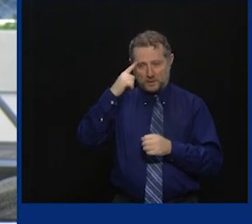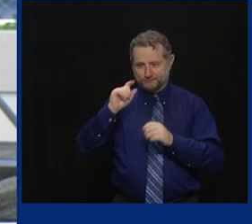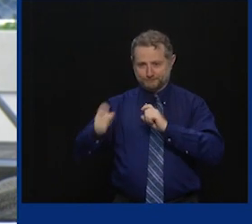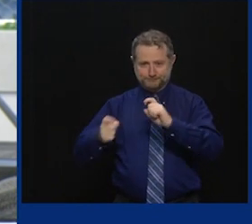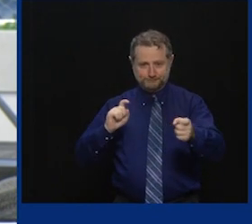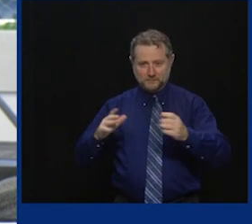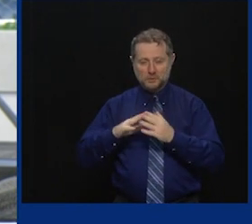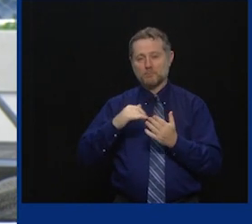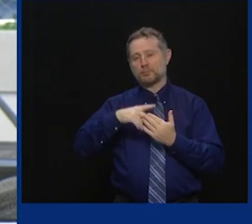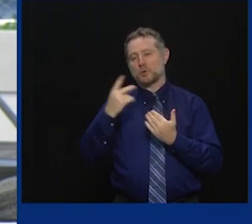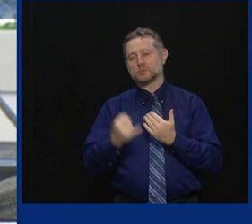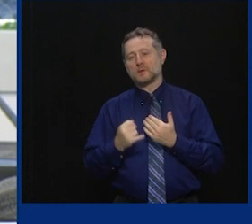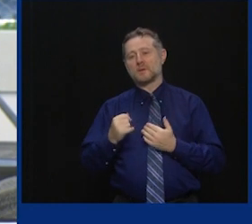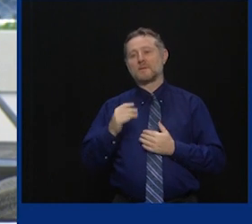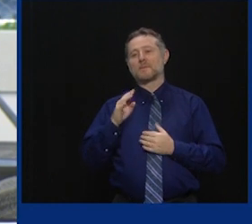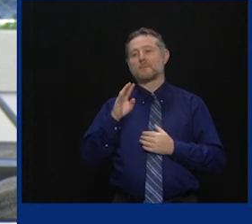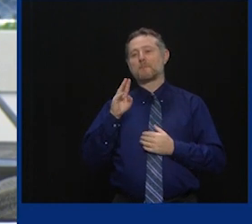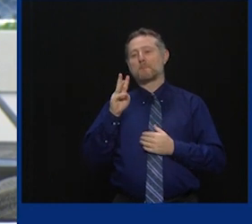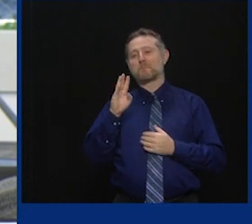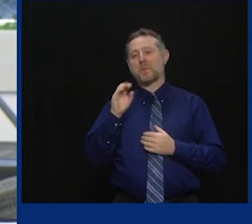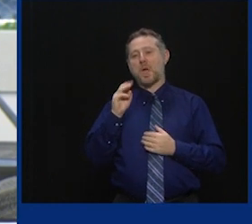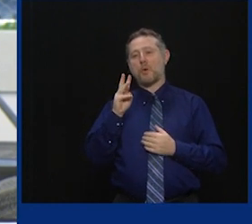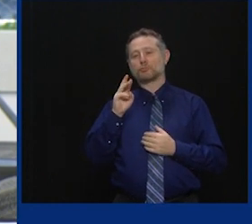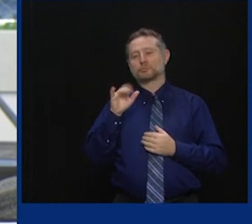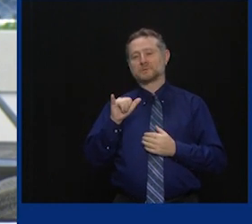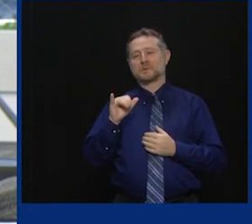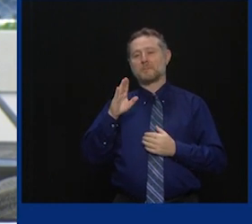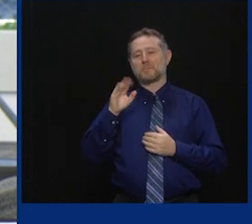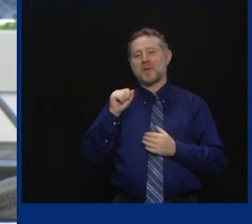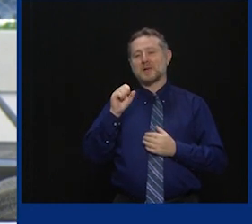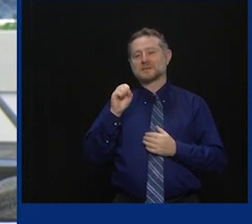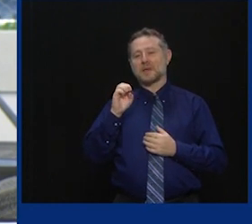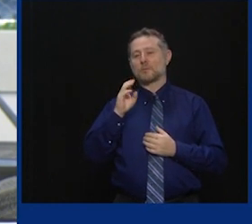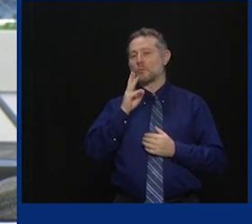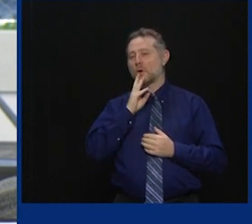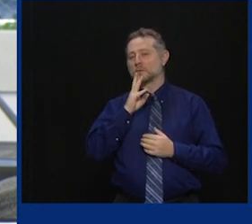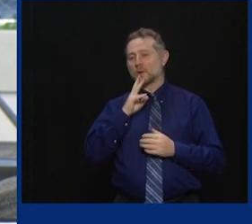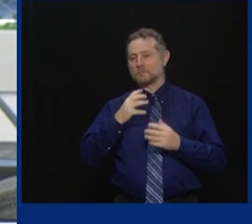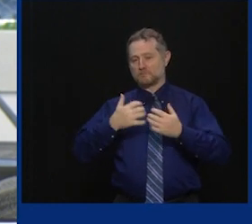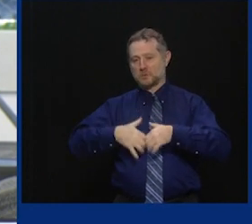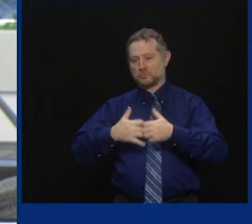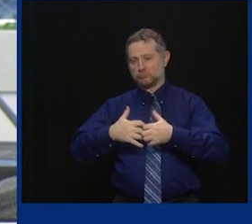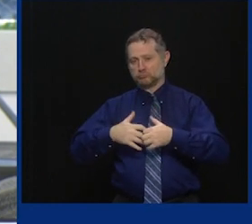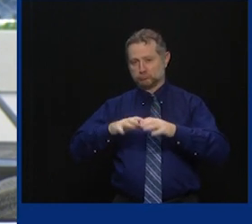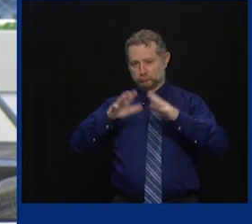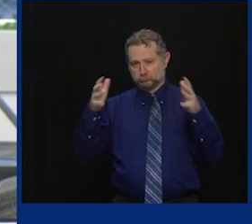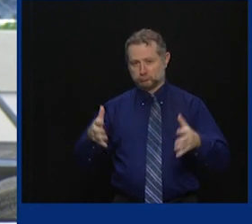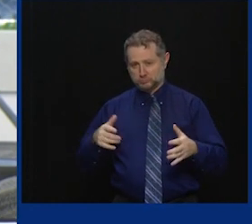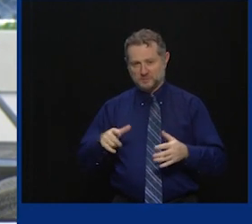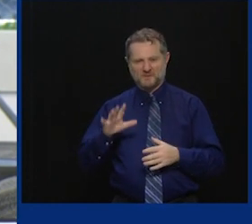wastewater plant will receive over $12.5 million in grants. It's just one example, and we're going to have projects all over the